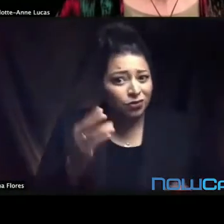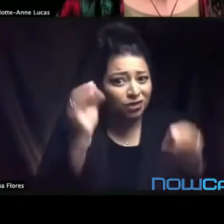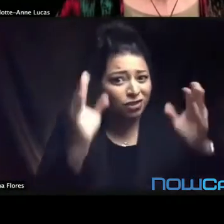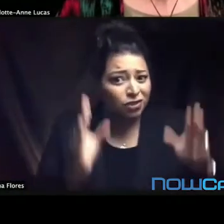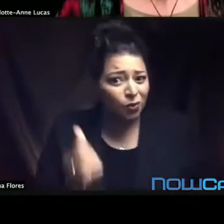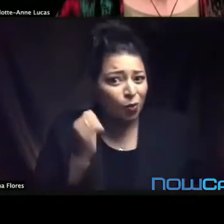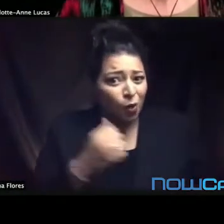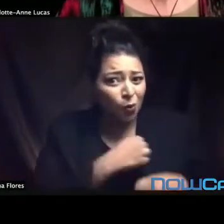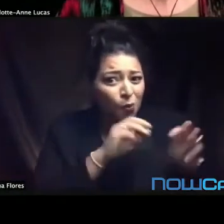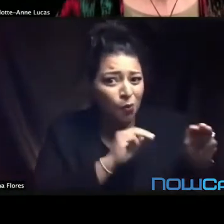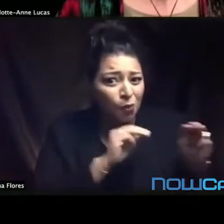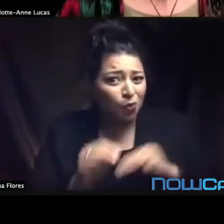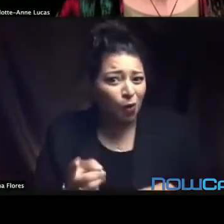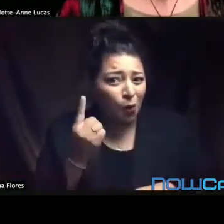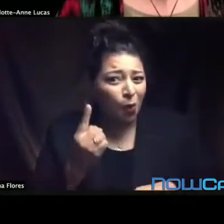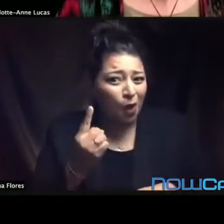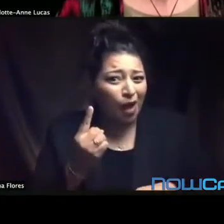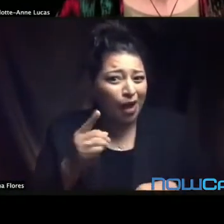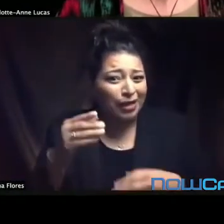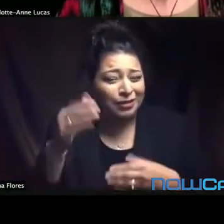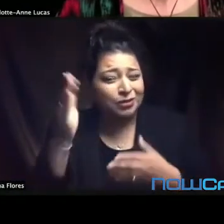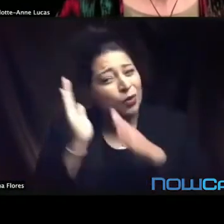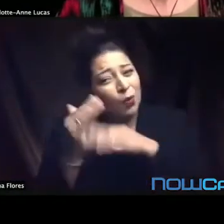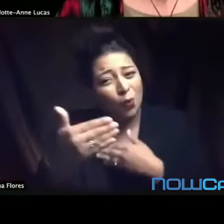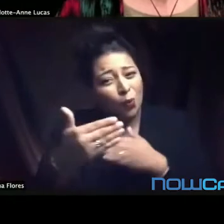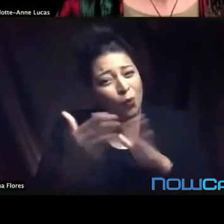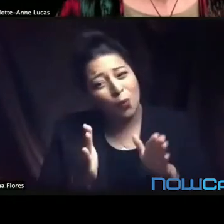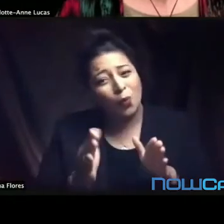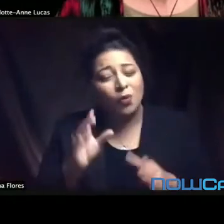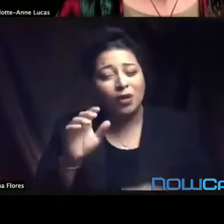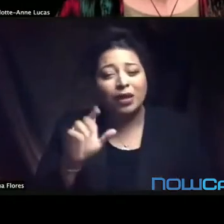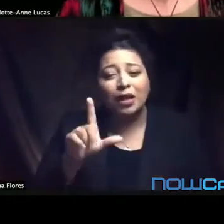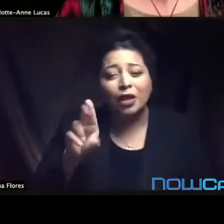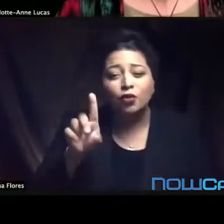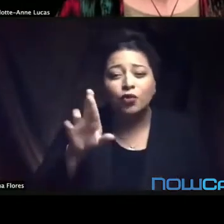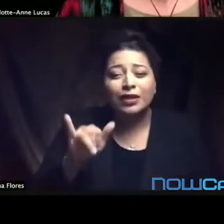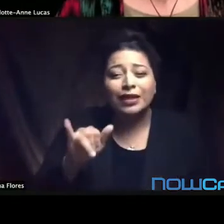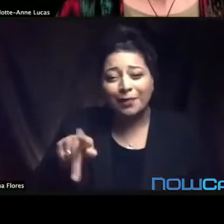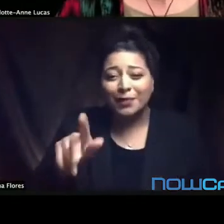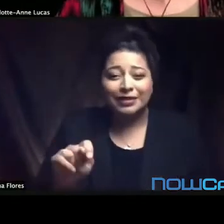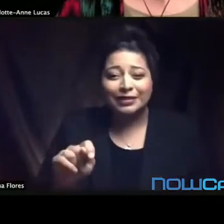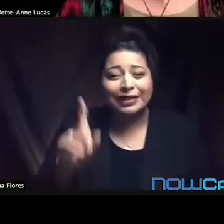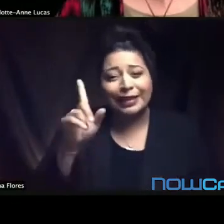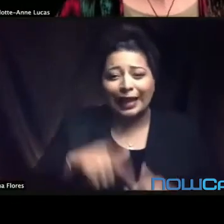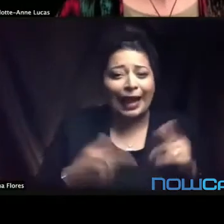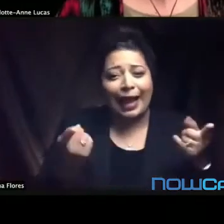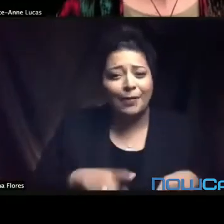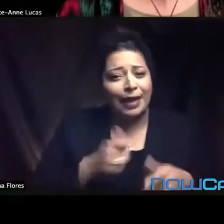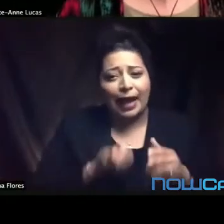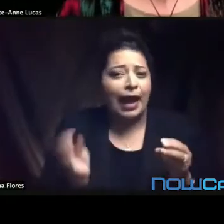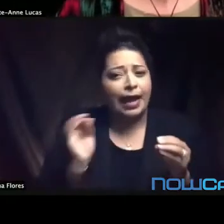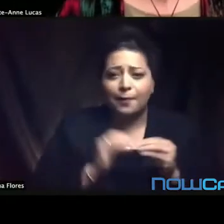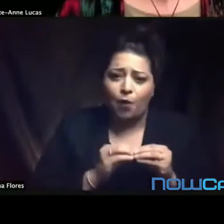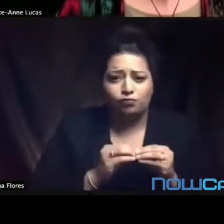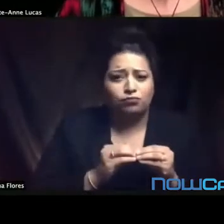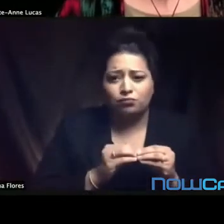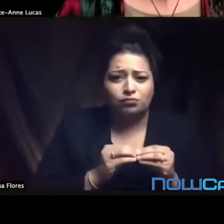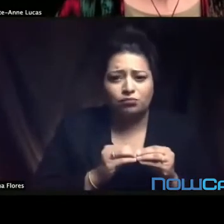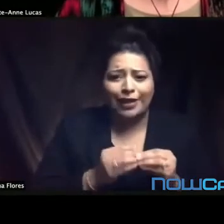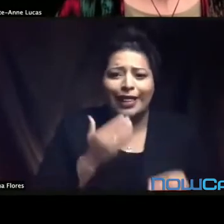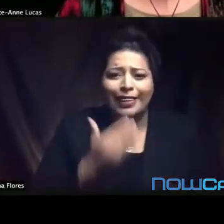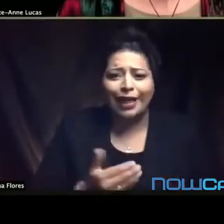into a one-bedroom luxury apartment. And that is what we have been allowing to happen in District 2, and it cannot happen anymore. Thank